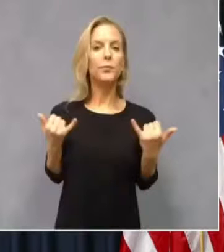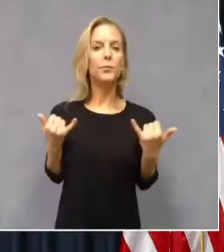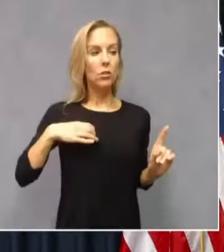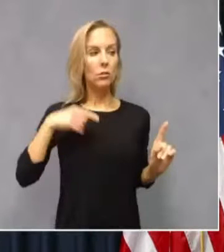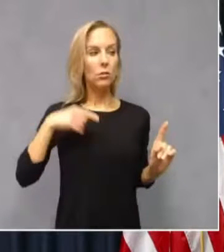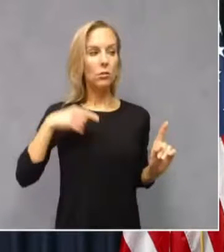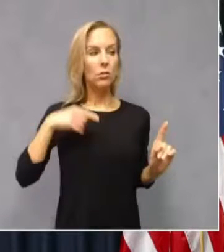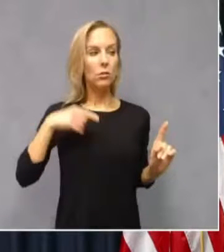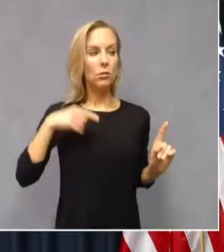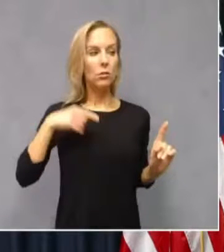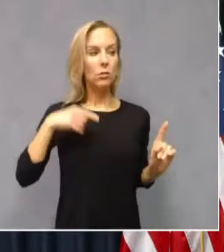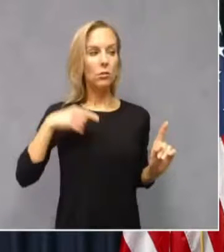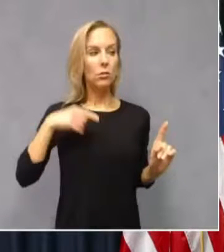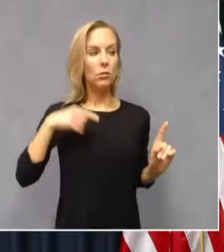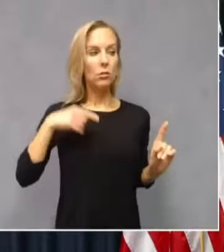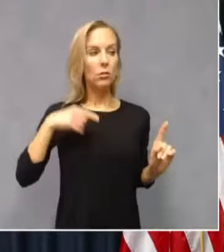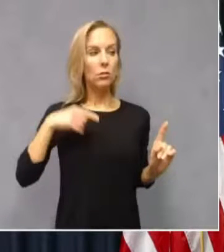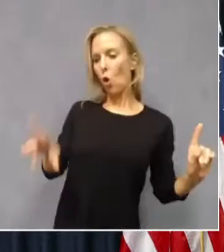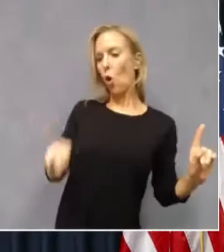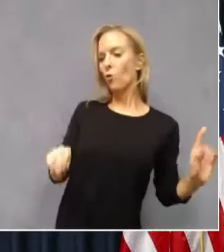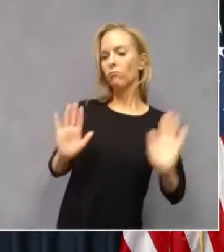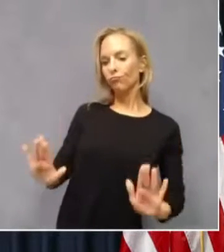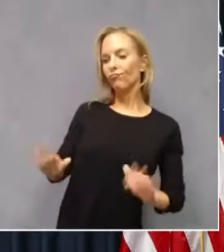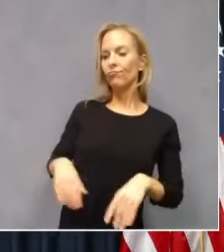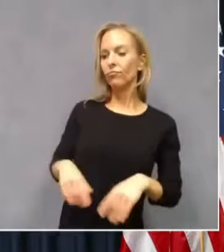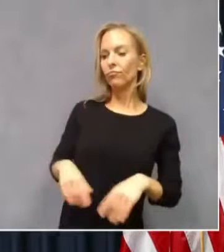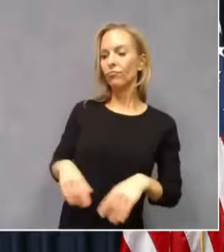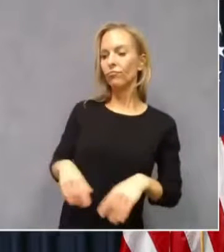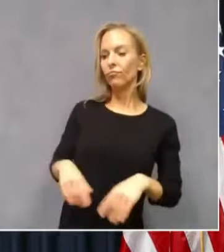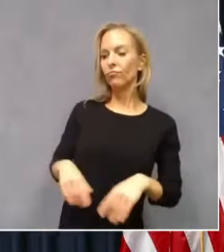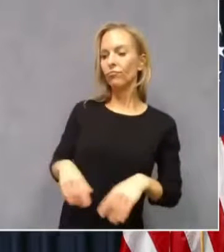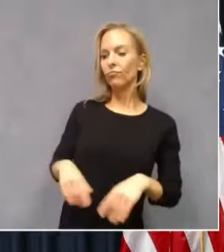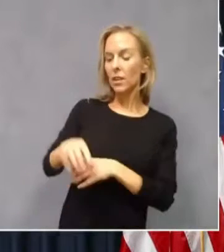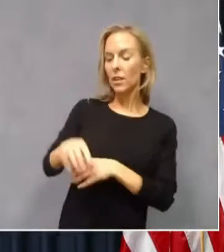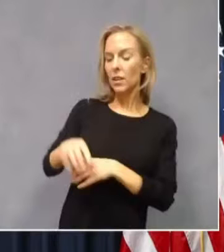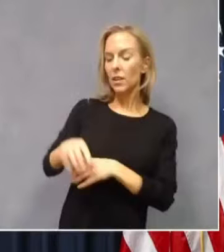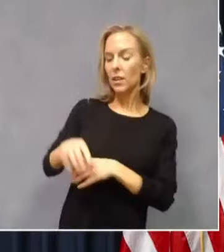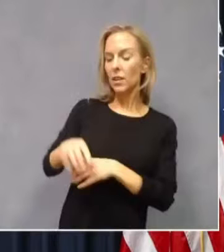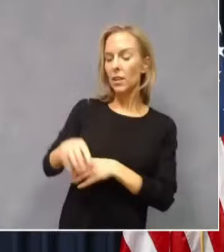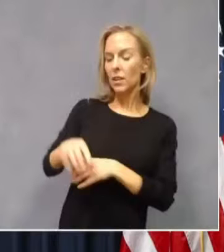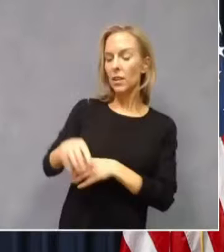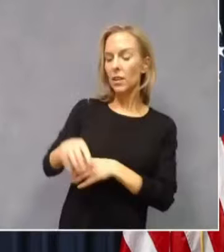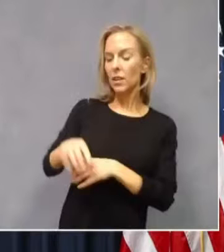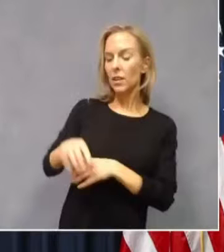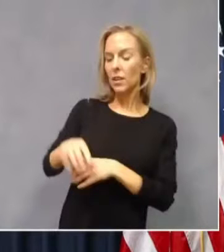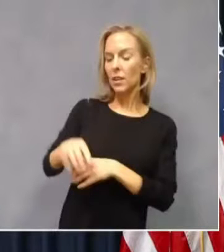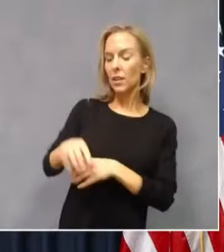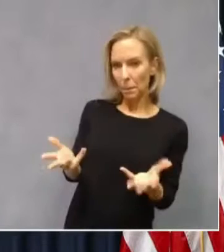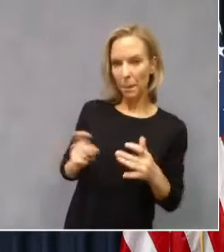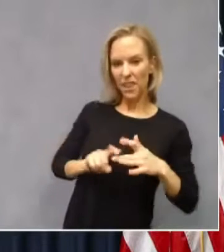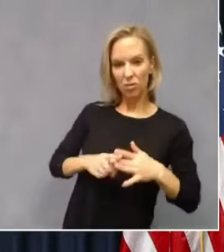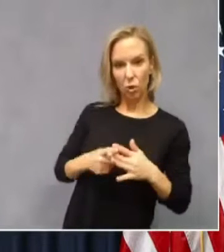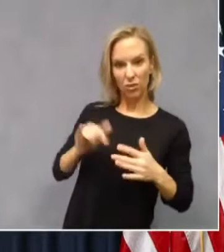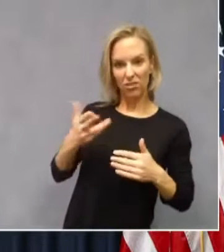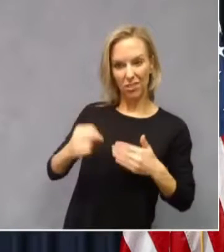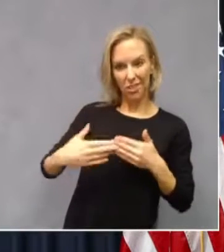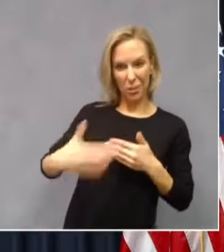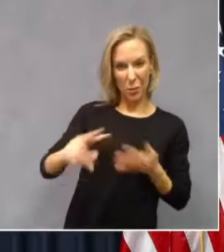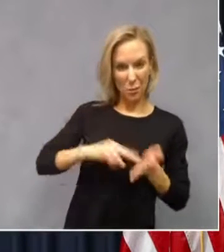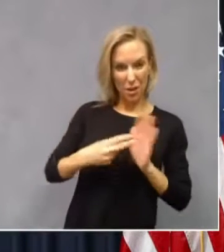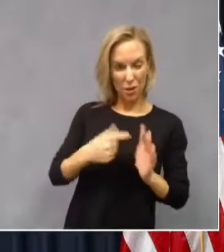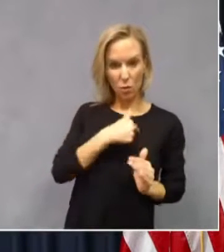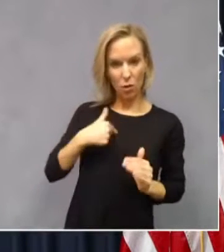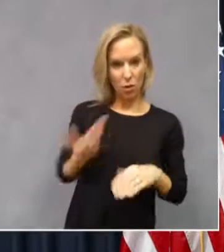on your own in battling this virus, except for vaccine distribution, beginning in January. And that is an abdication